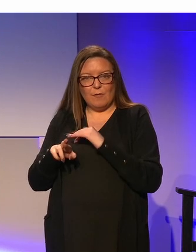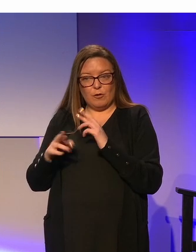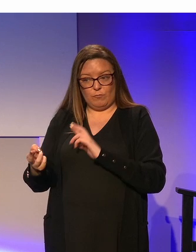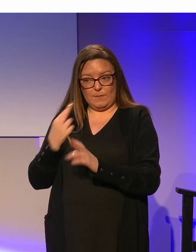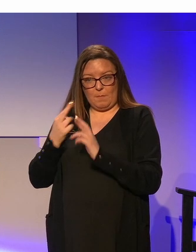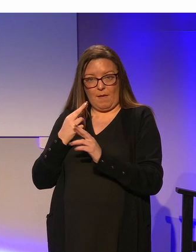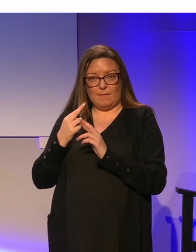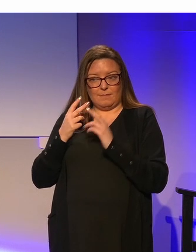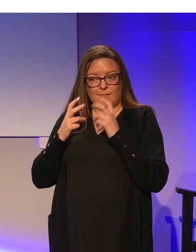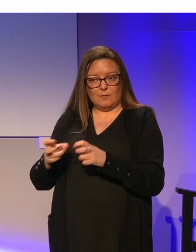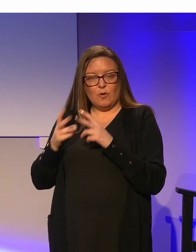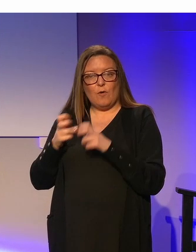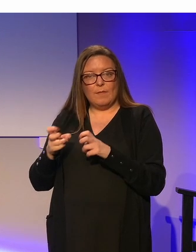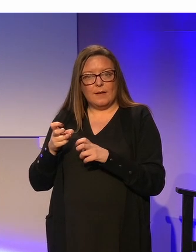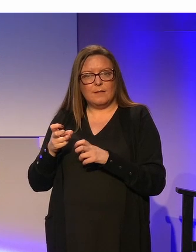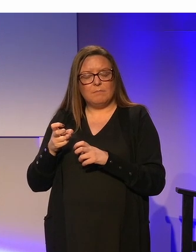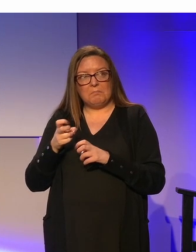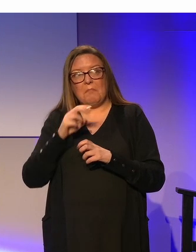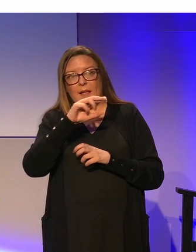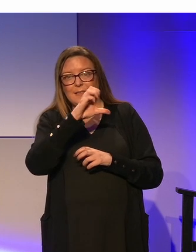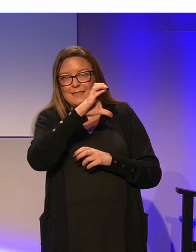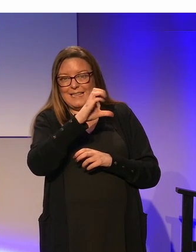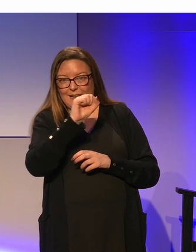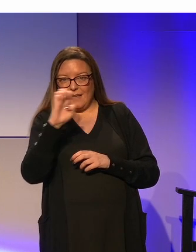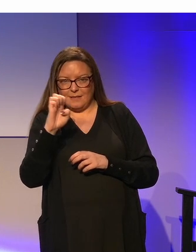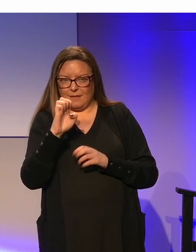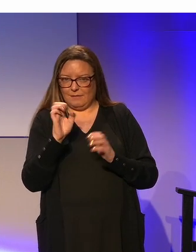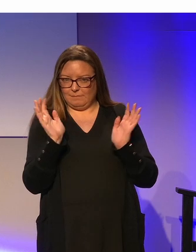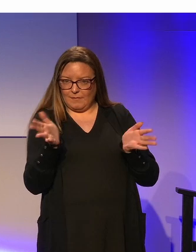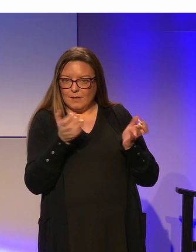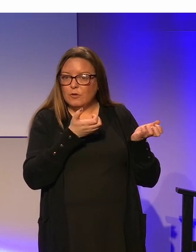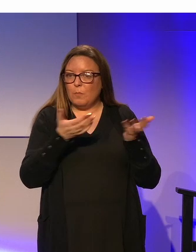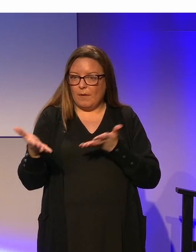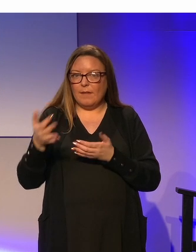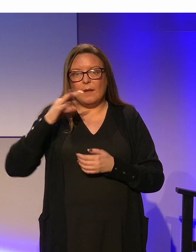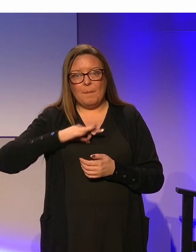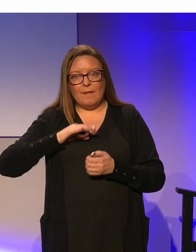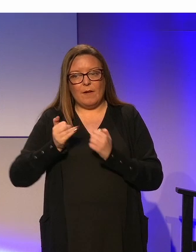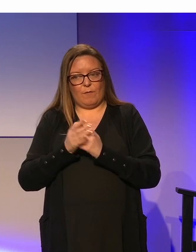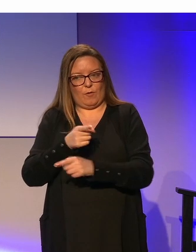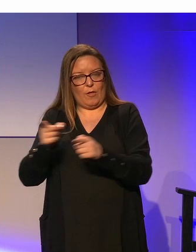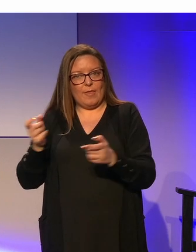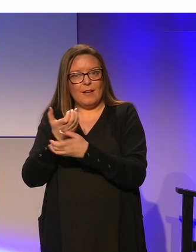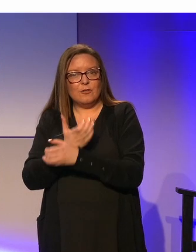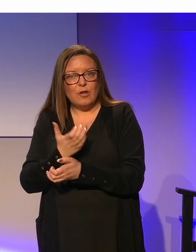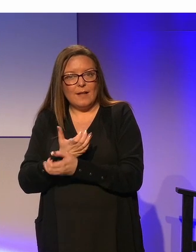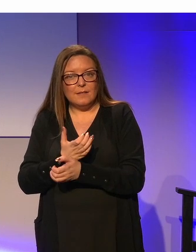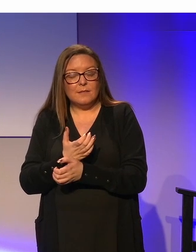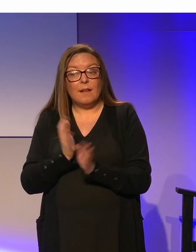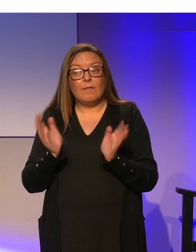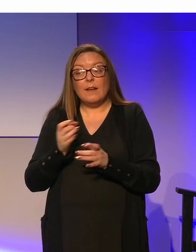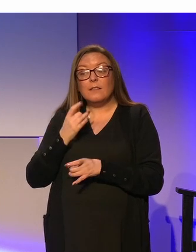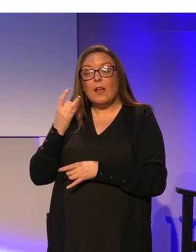did see NCSE frontline services as providing significant benefit to their child. When we asked them